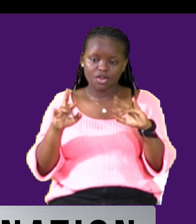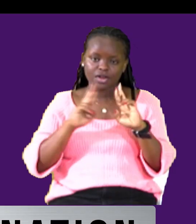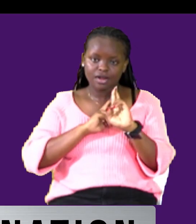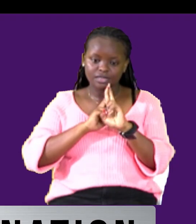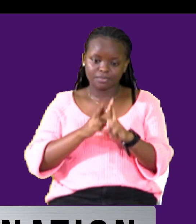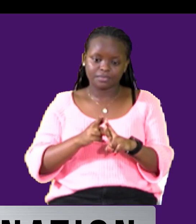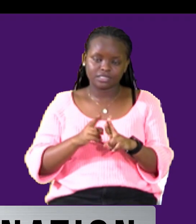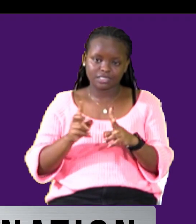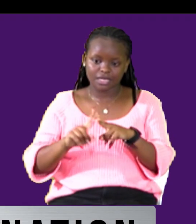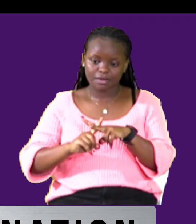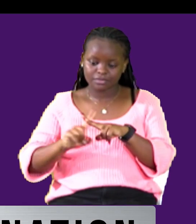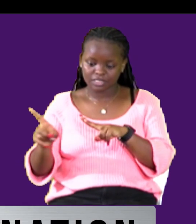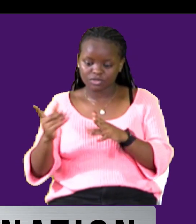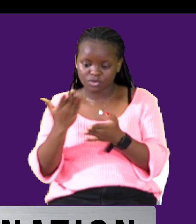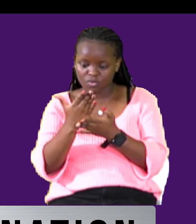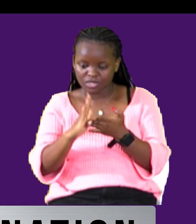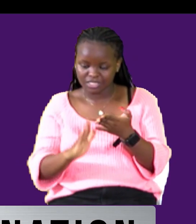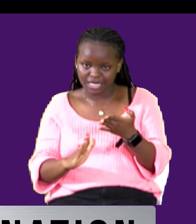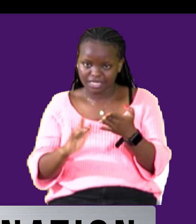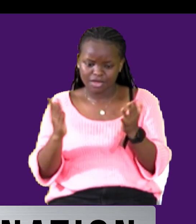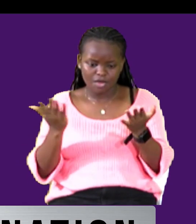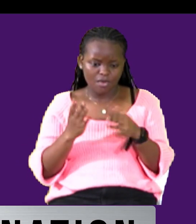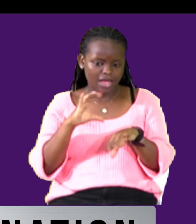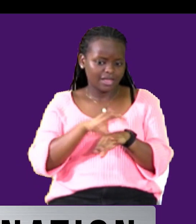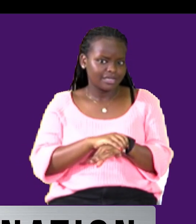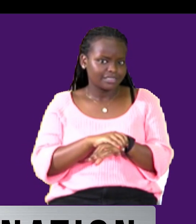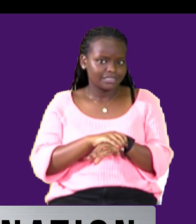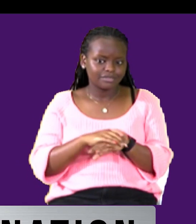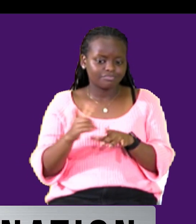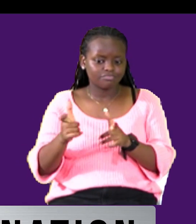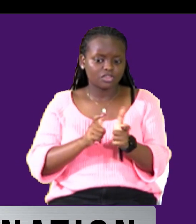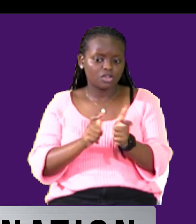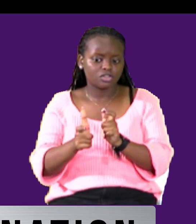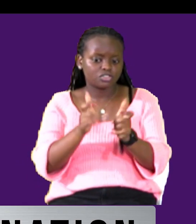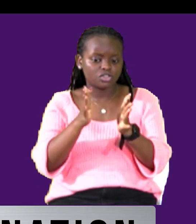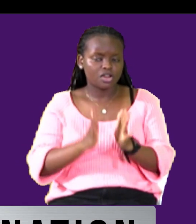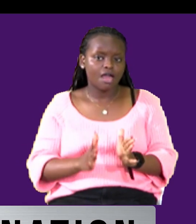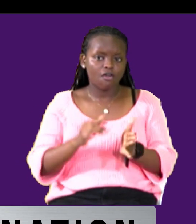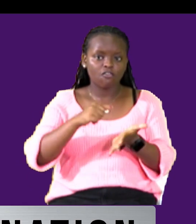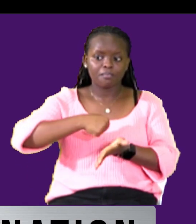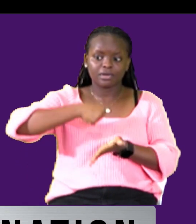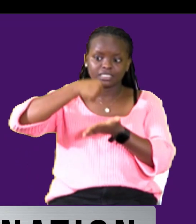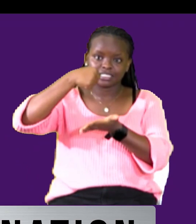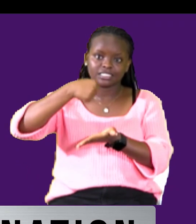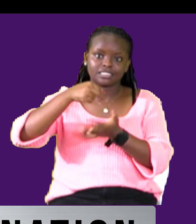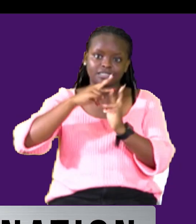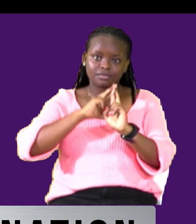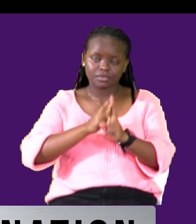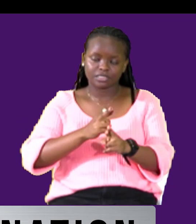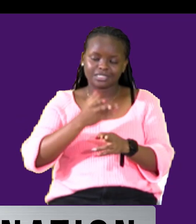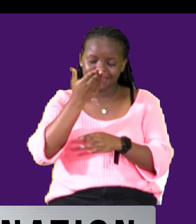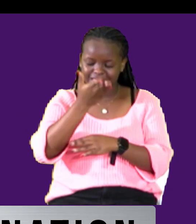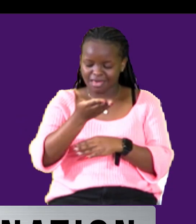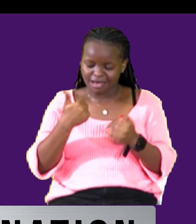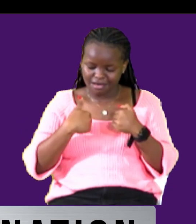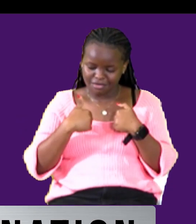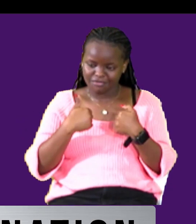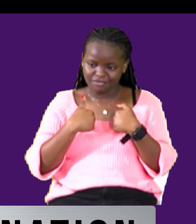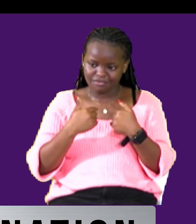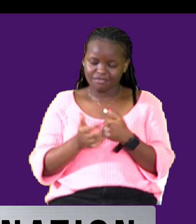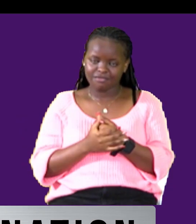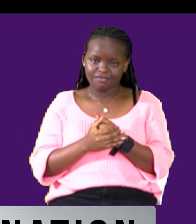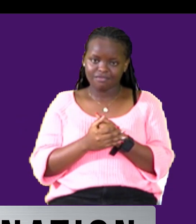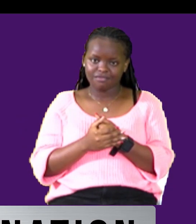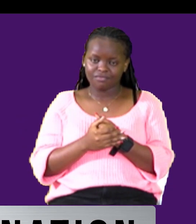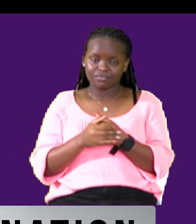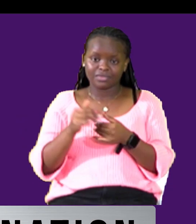out quarterly. Where do you get it from? From the control of budgets report. They are there. And the auditor's report. So